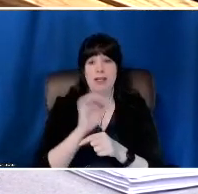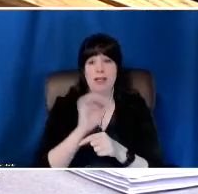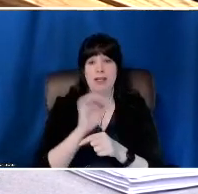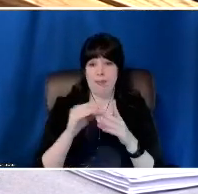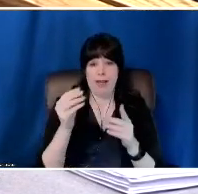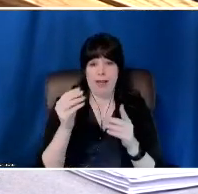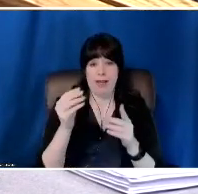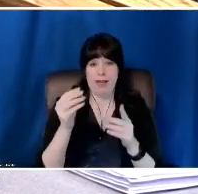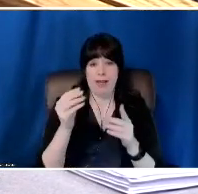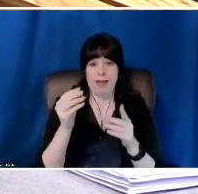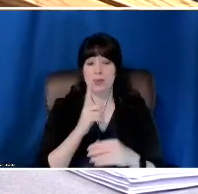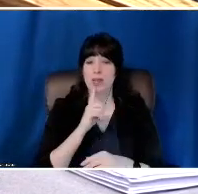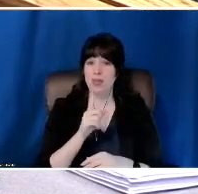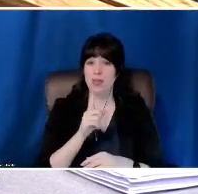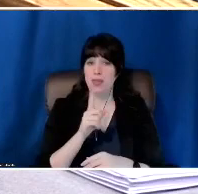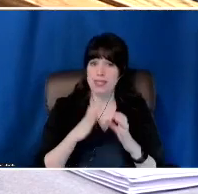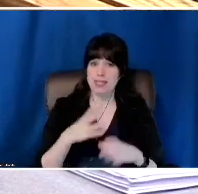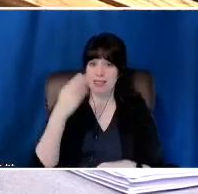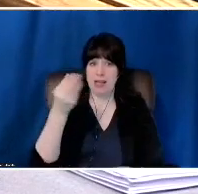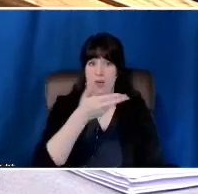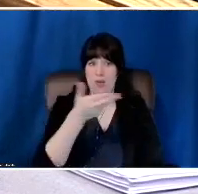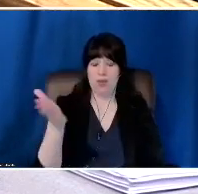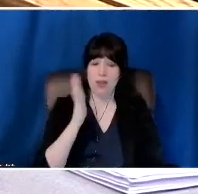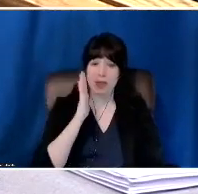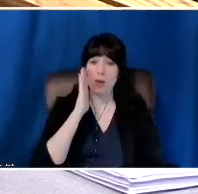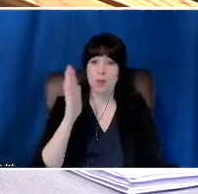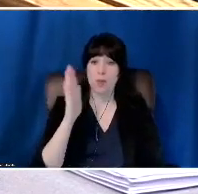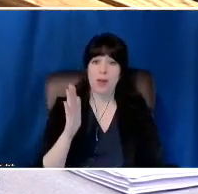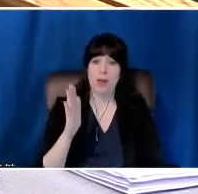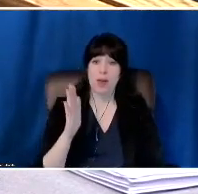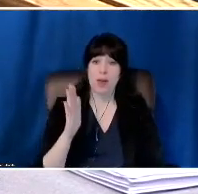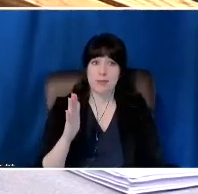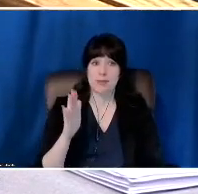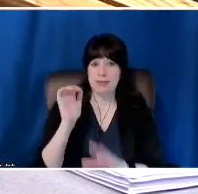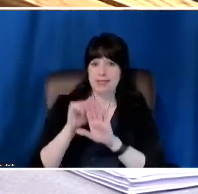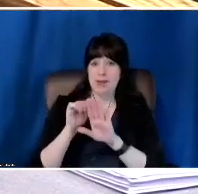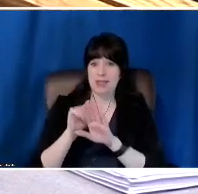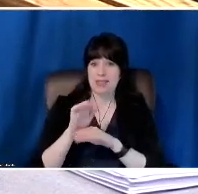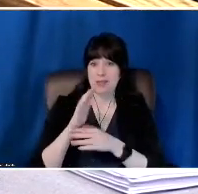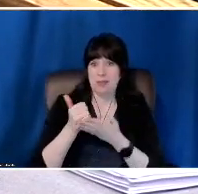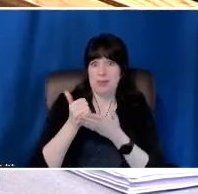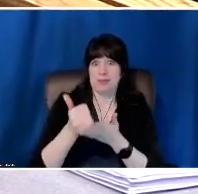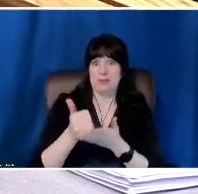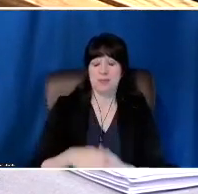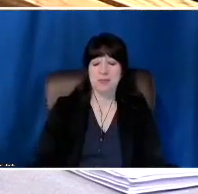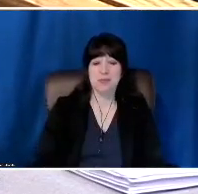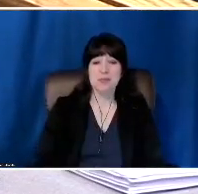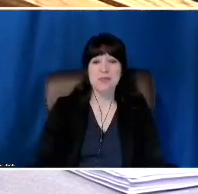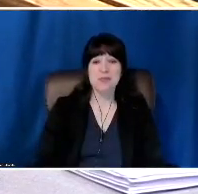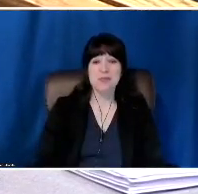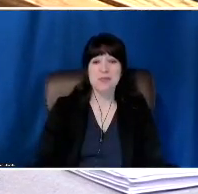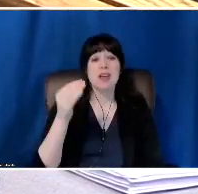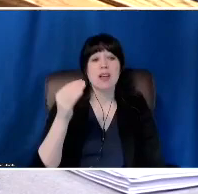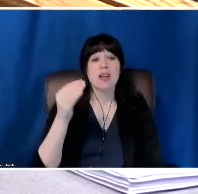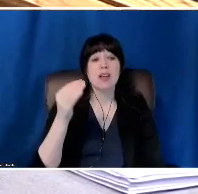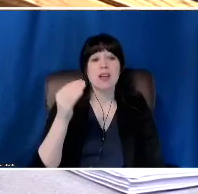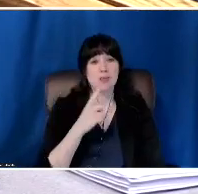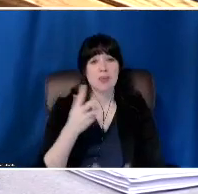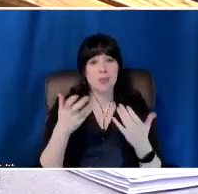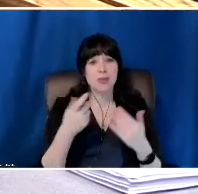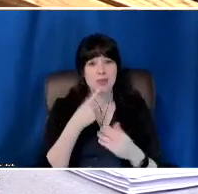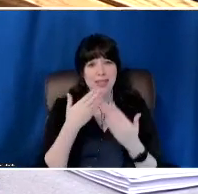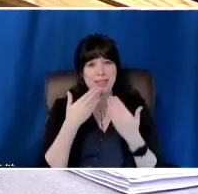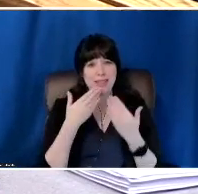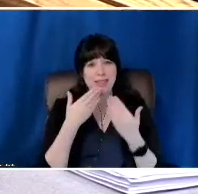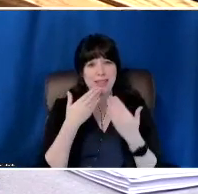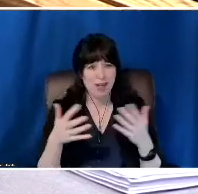there are citizens out there that will be knocking at the door to help. So I just really wanted to say thank you very much. This